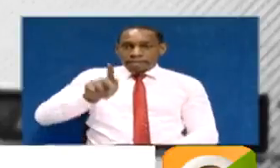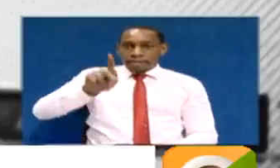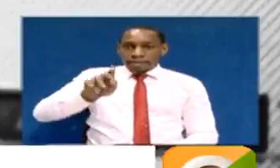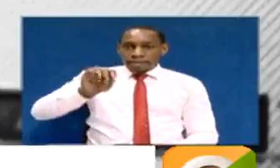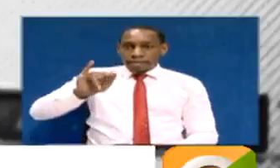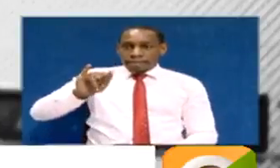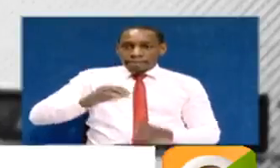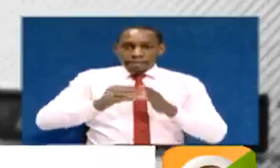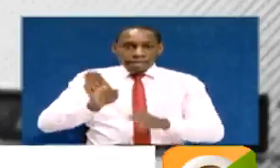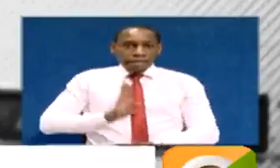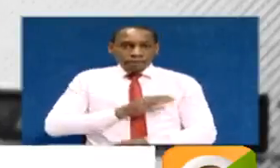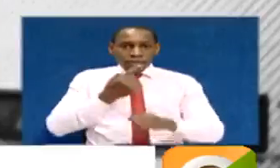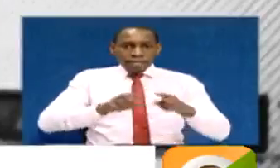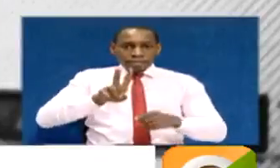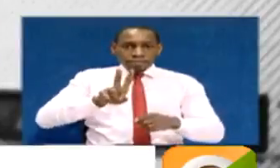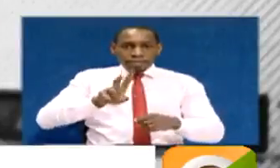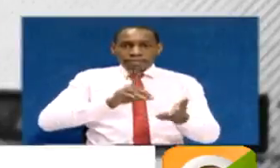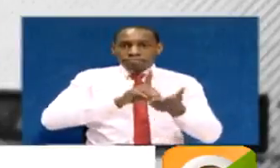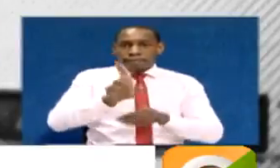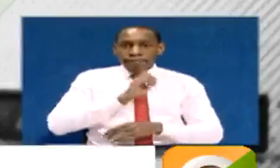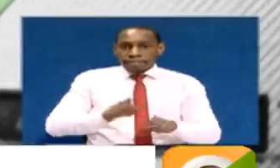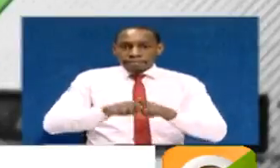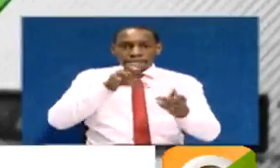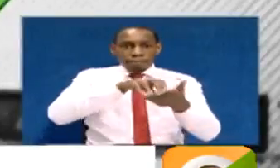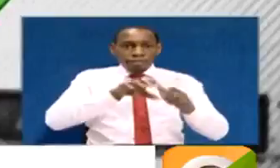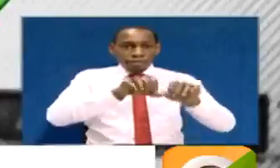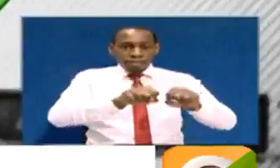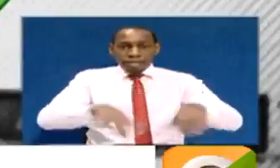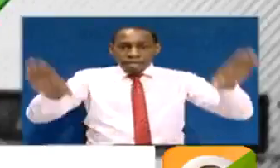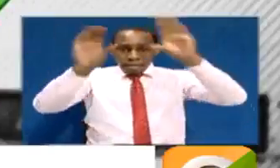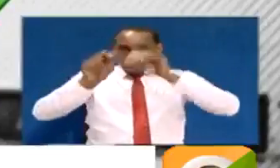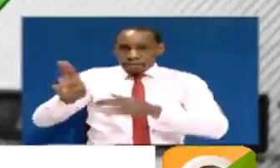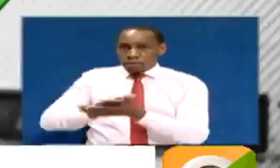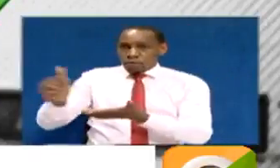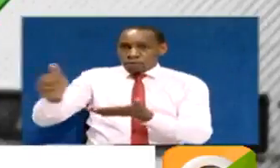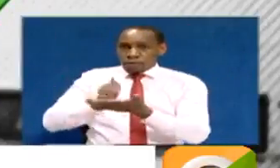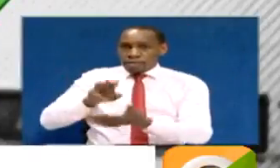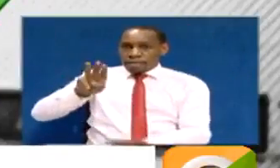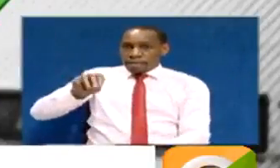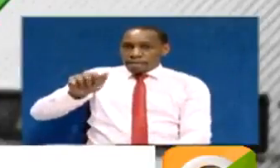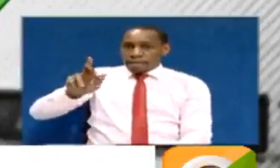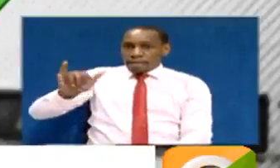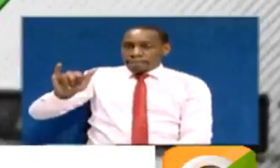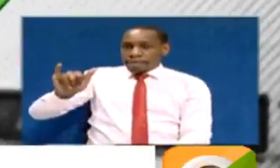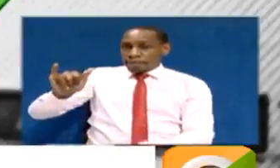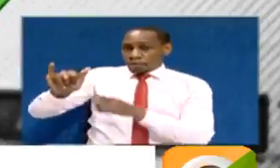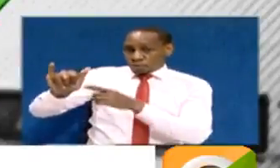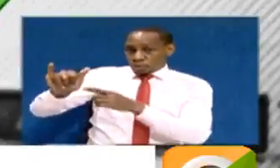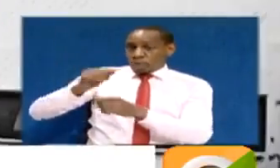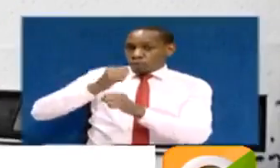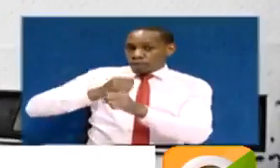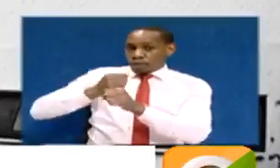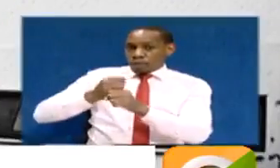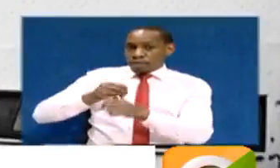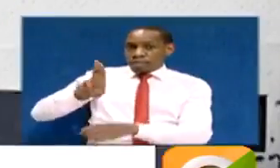led the board for 2 years now, has been removed, and in his place, President Kenyatta picking Mary Chao Mwadime. Mwadime has